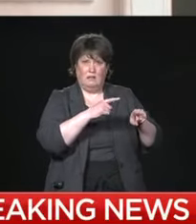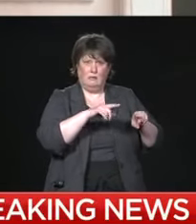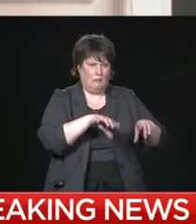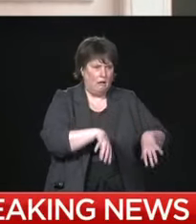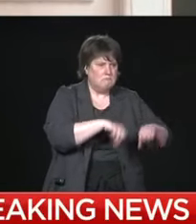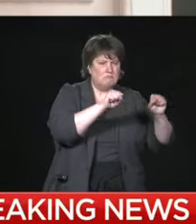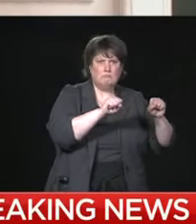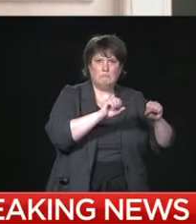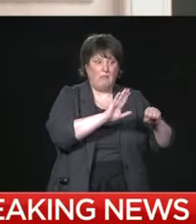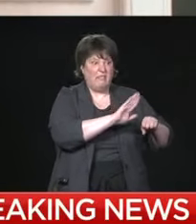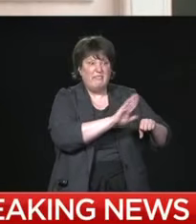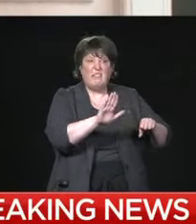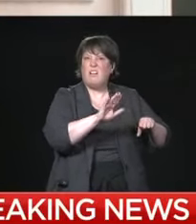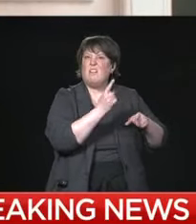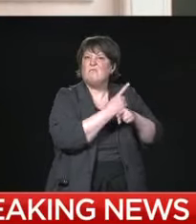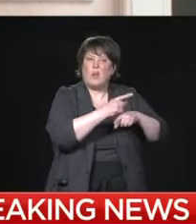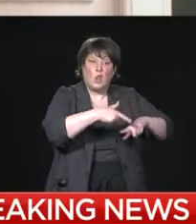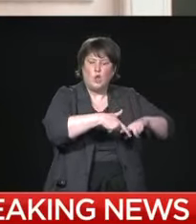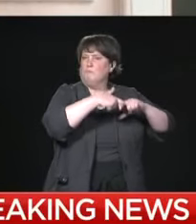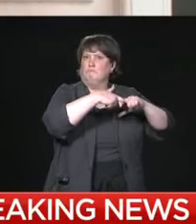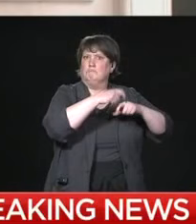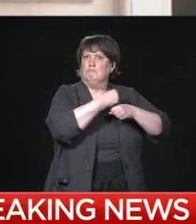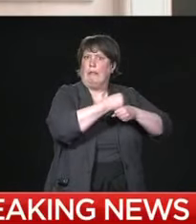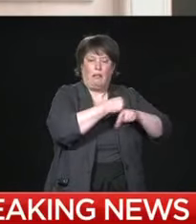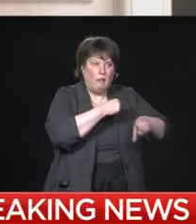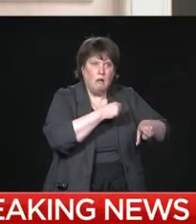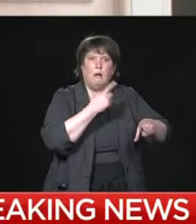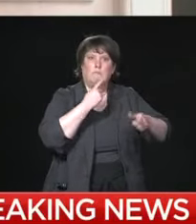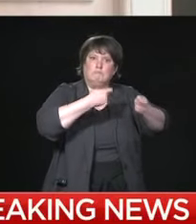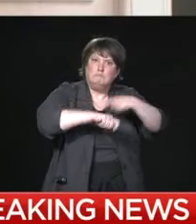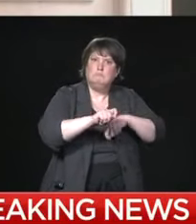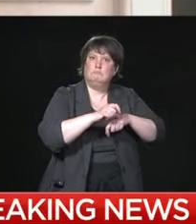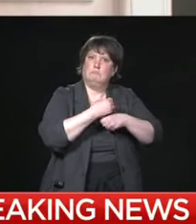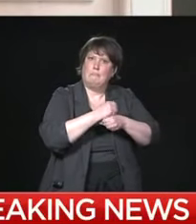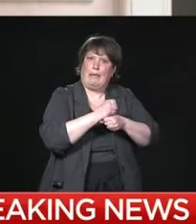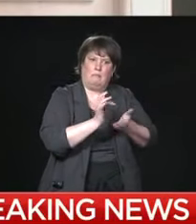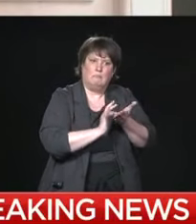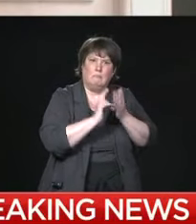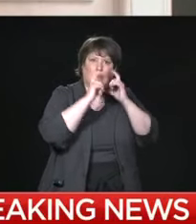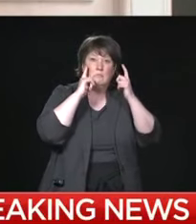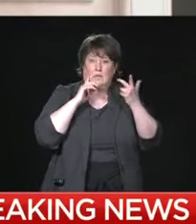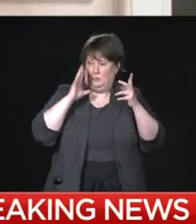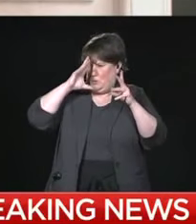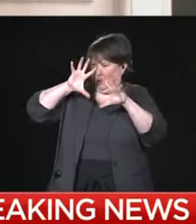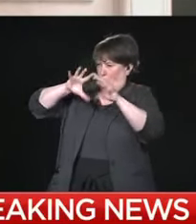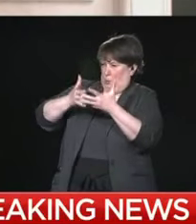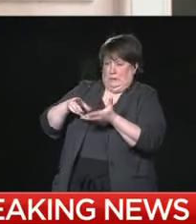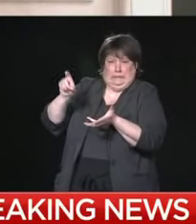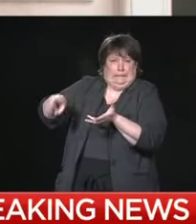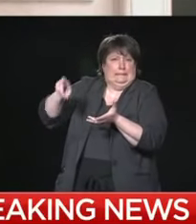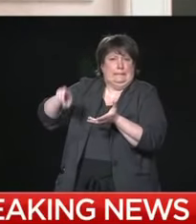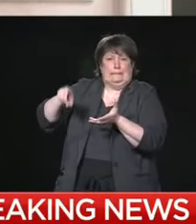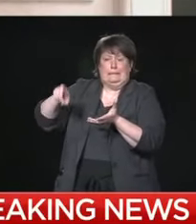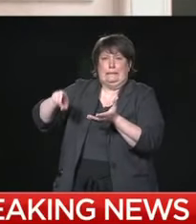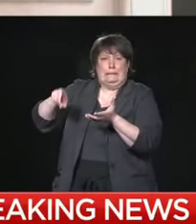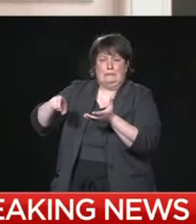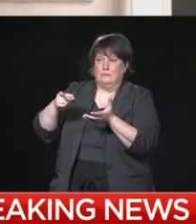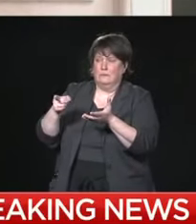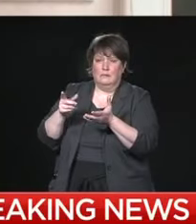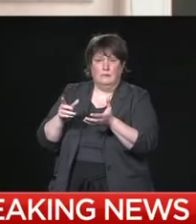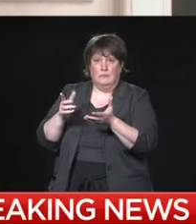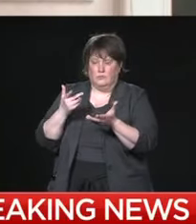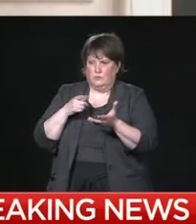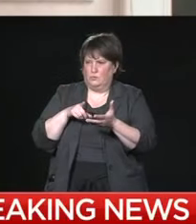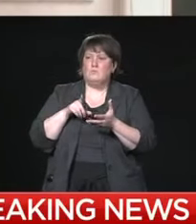been doing, and we acknowledge that there is a great demand across the world for this very same equipment, and it's going to be important